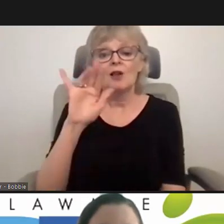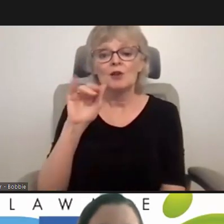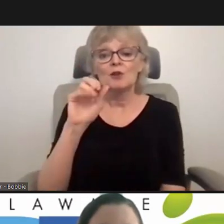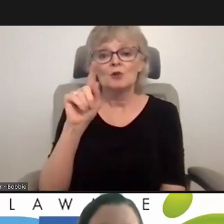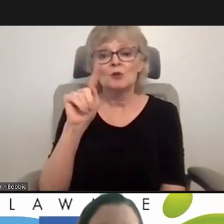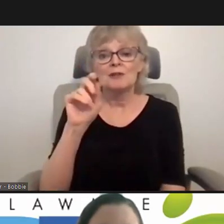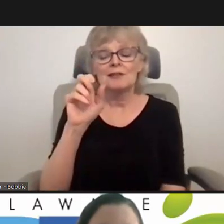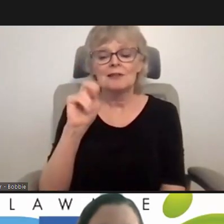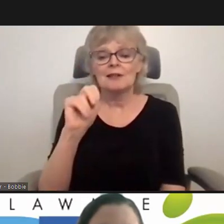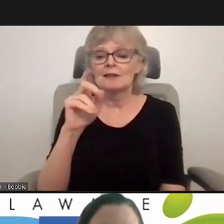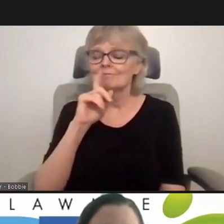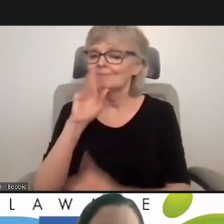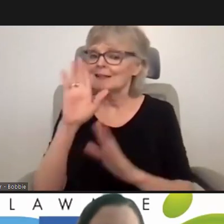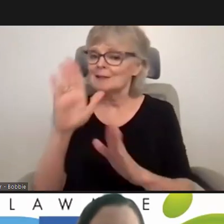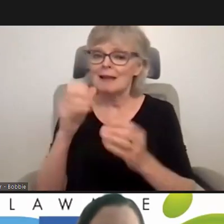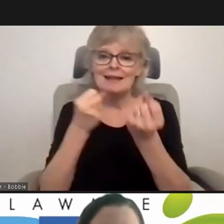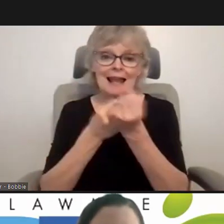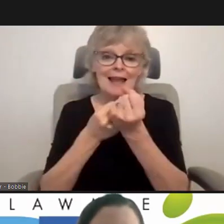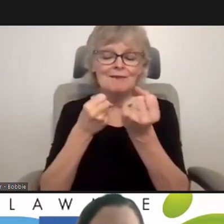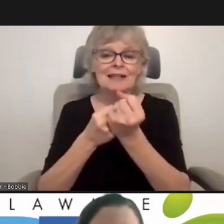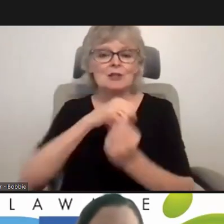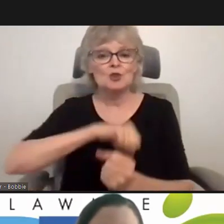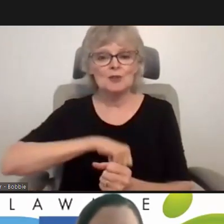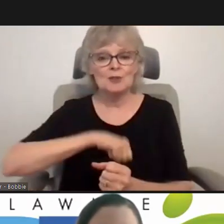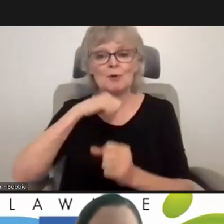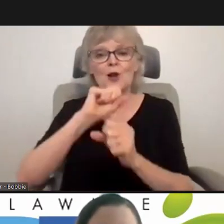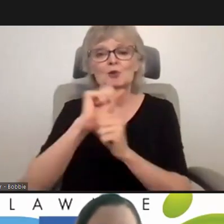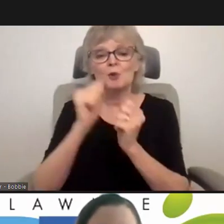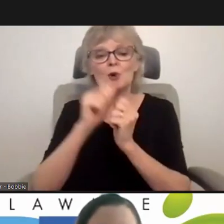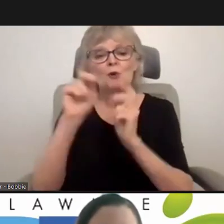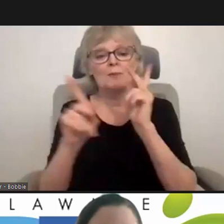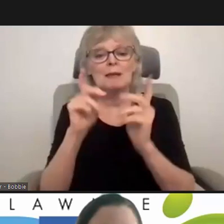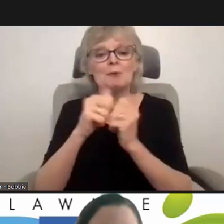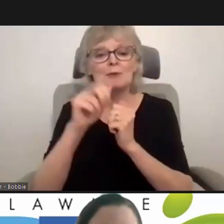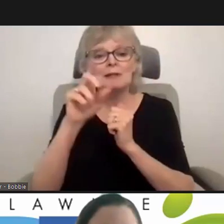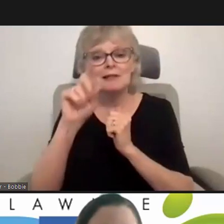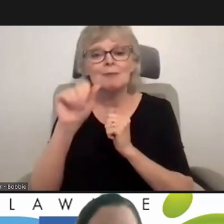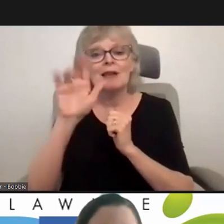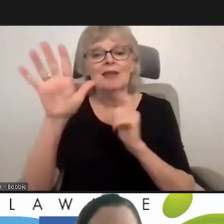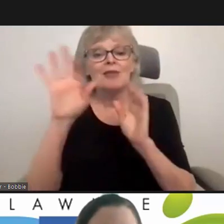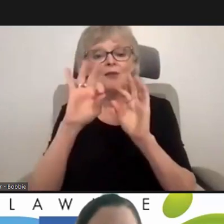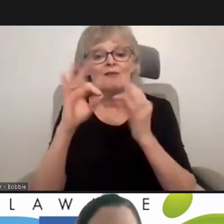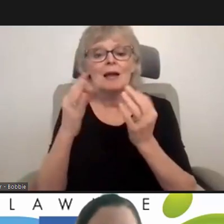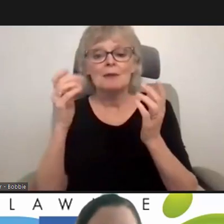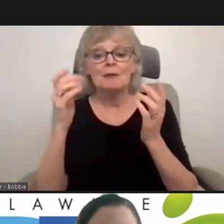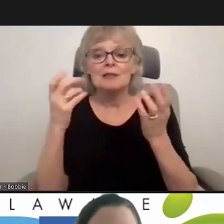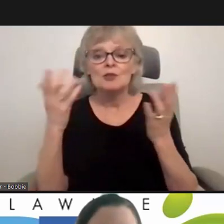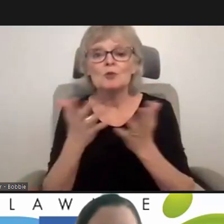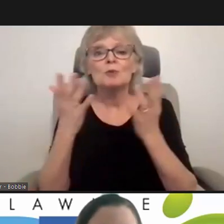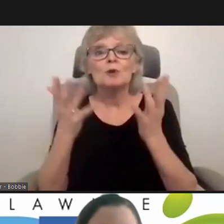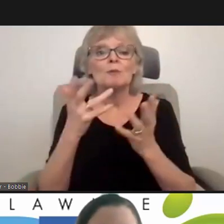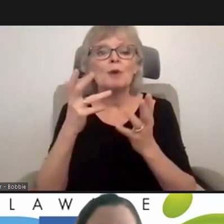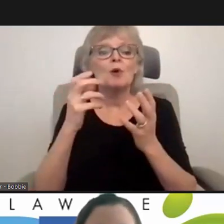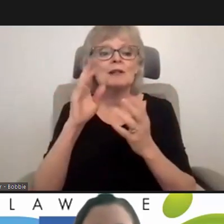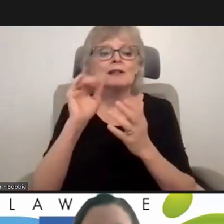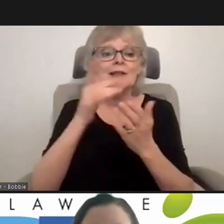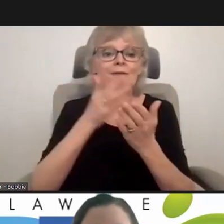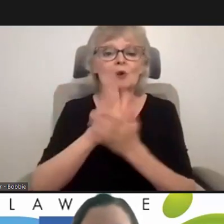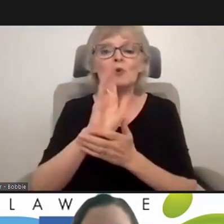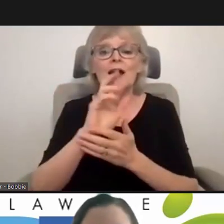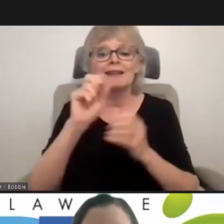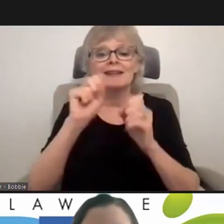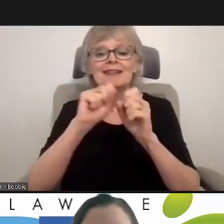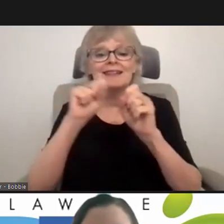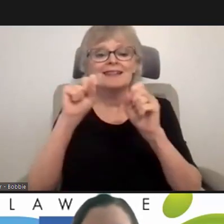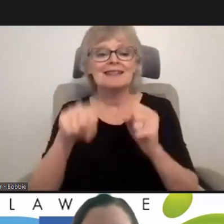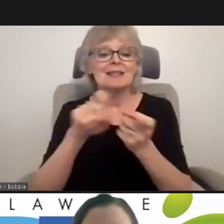is a dedicated advocate who is proud to work alongside people with disabilities and their families to promote civil rights, systems change, and capacity